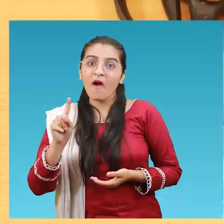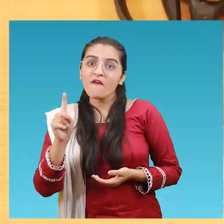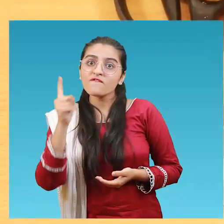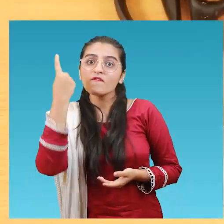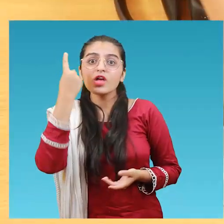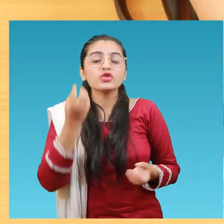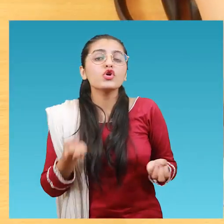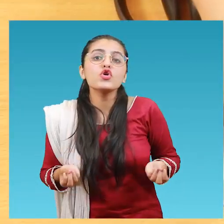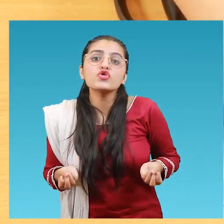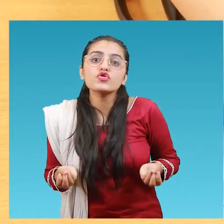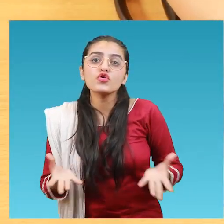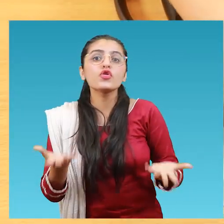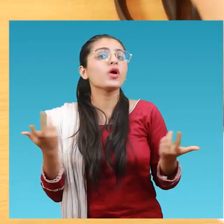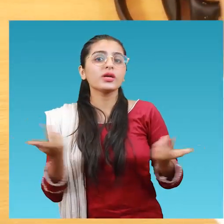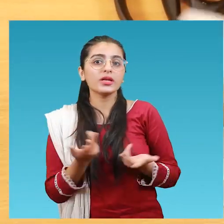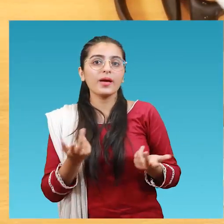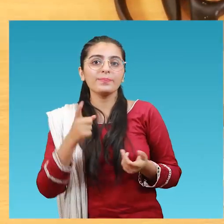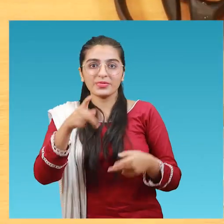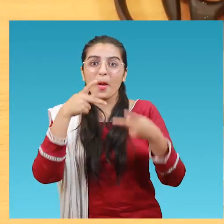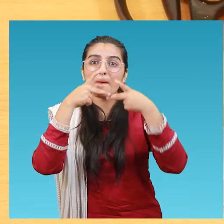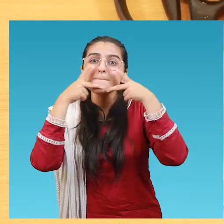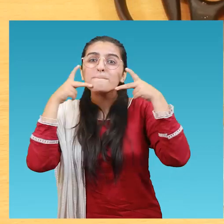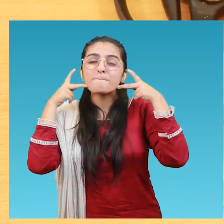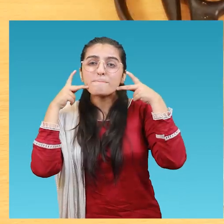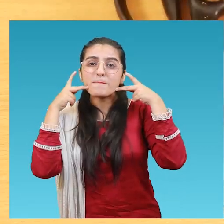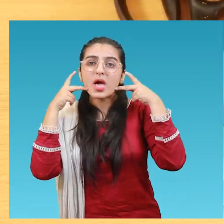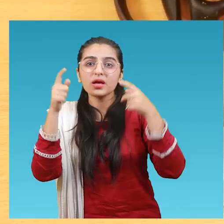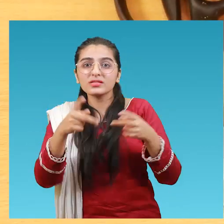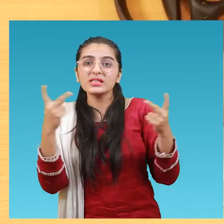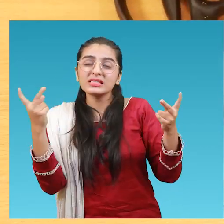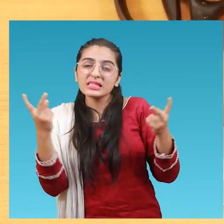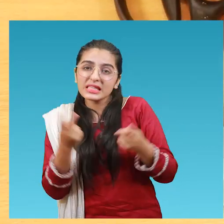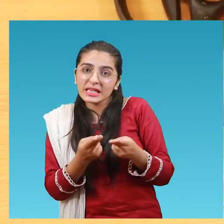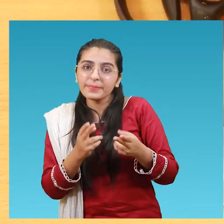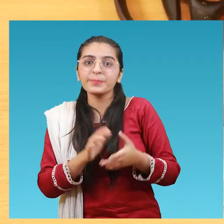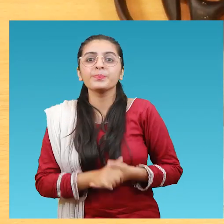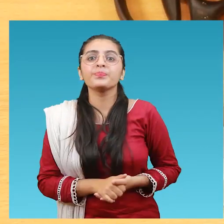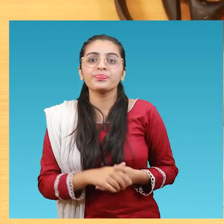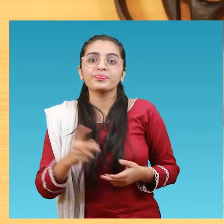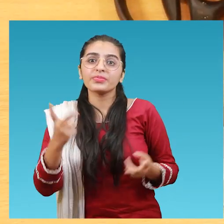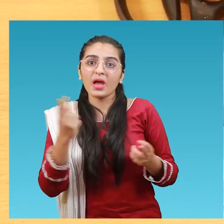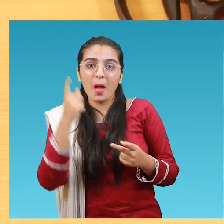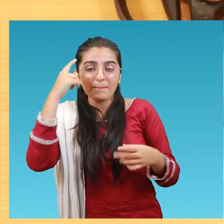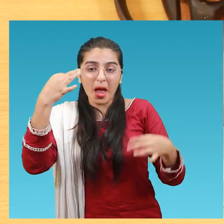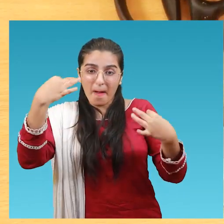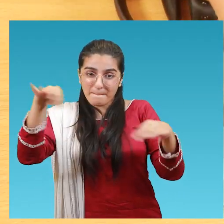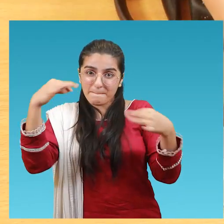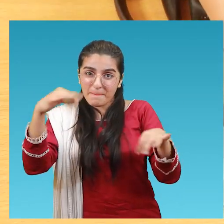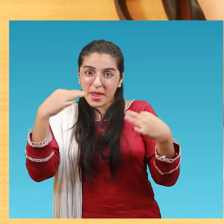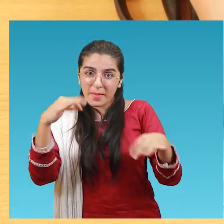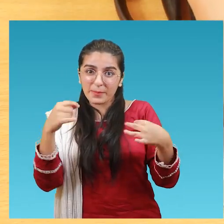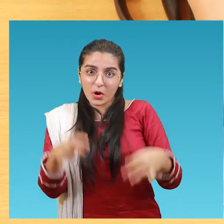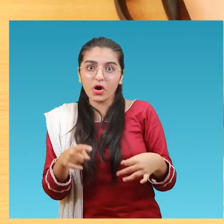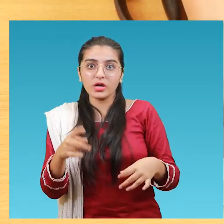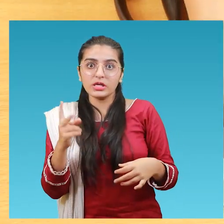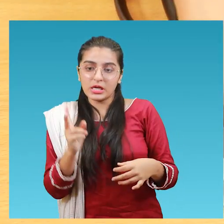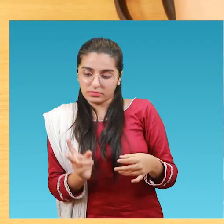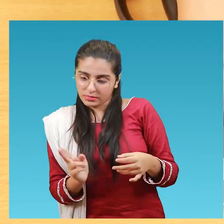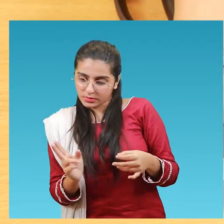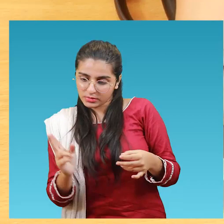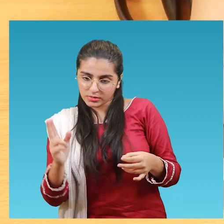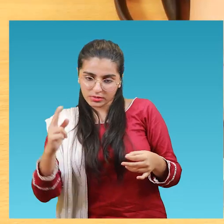In the first step, take the paper and cut it out in the mask's shape, as shown in the